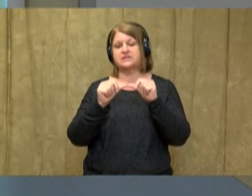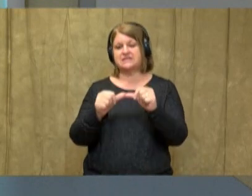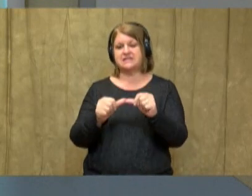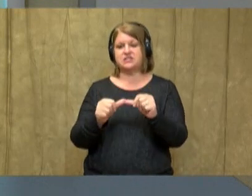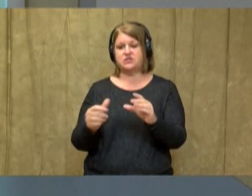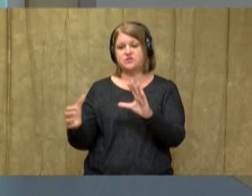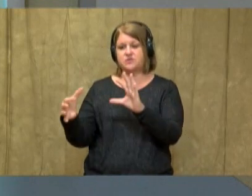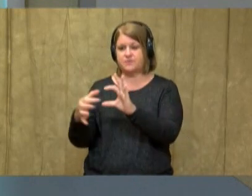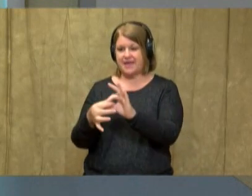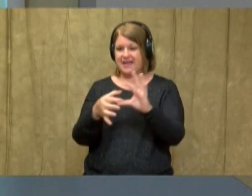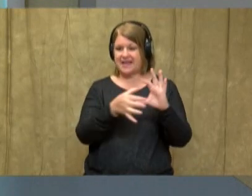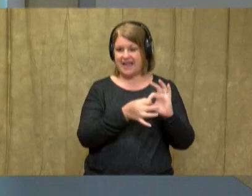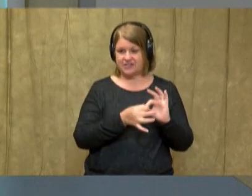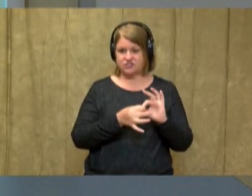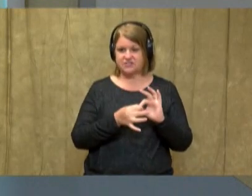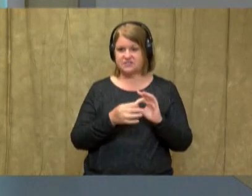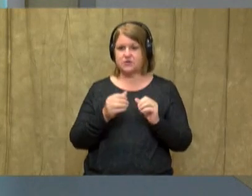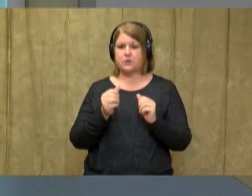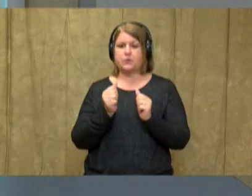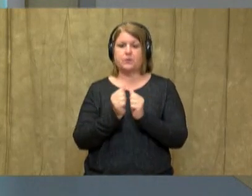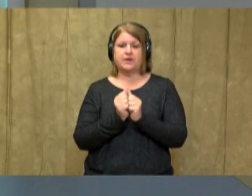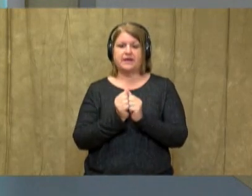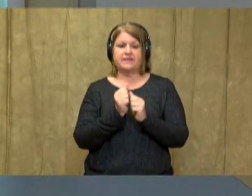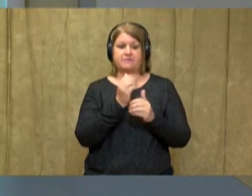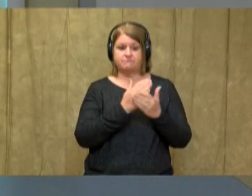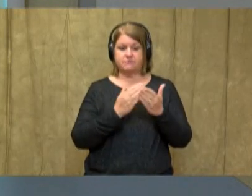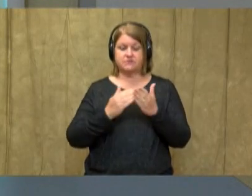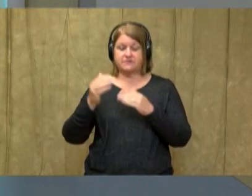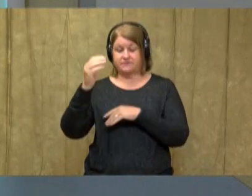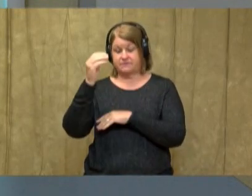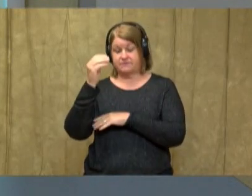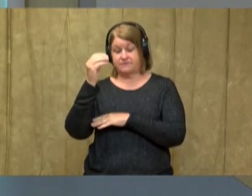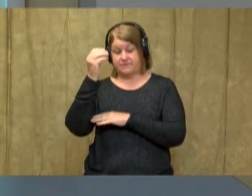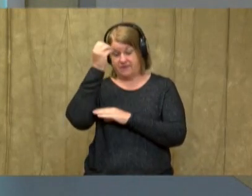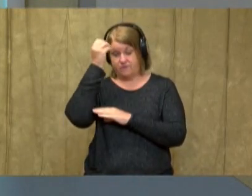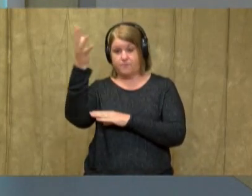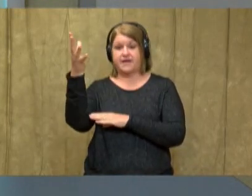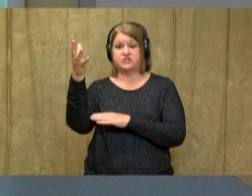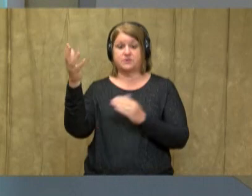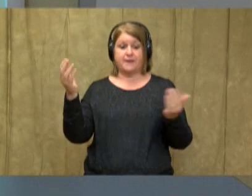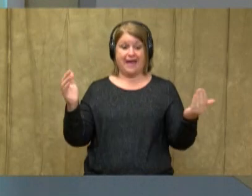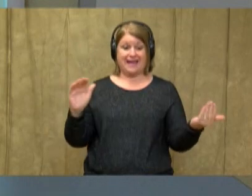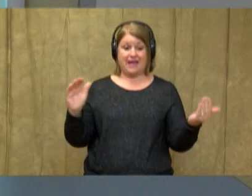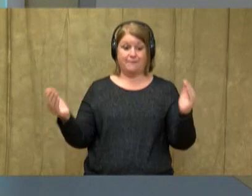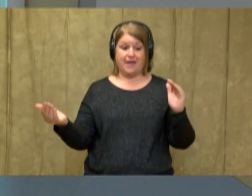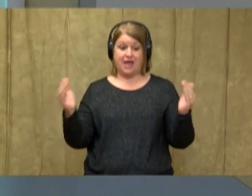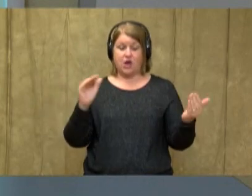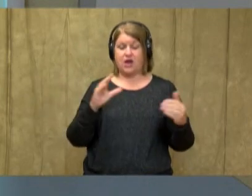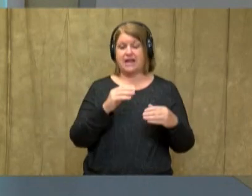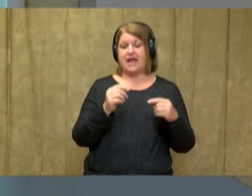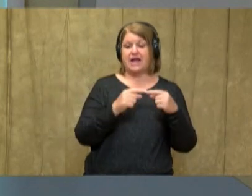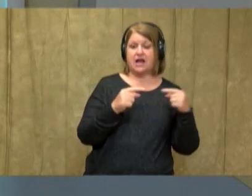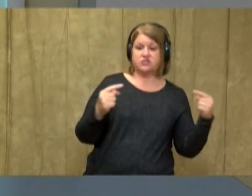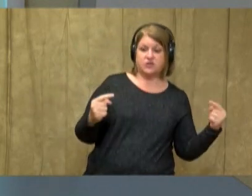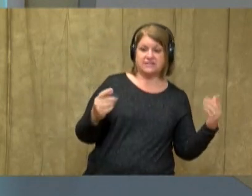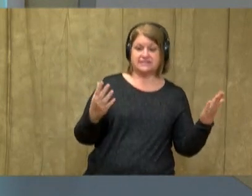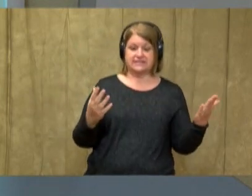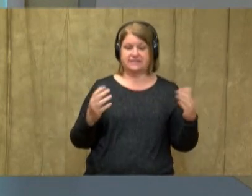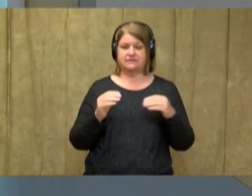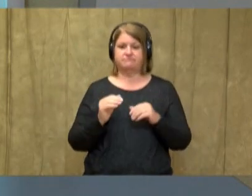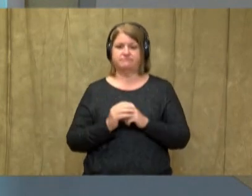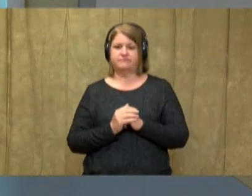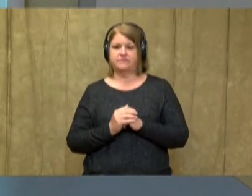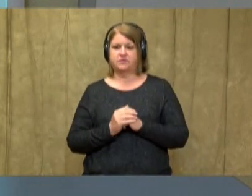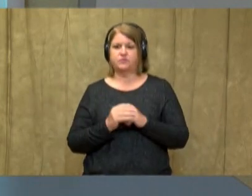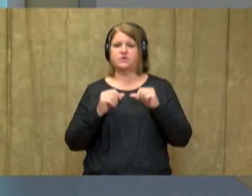and pieces of with pieces of information by comparing and contrasting. So we're going to continue that on